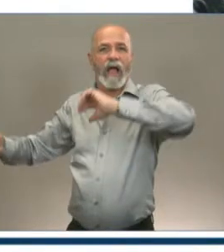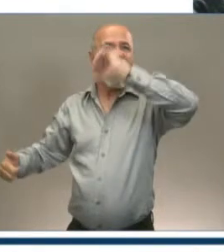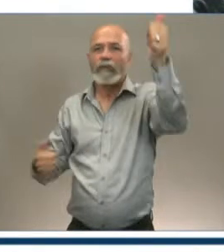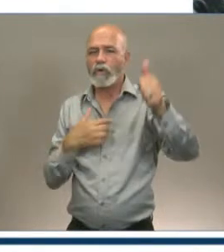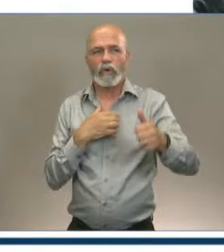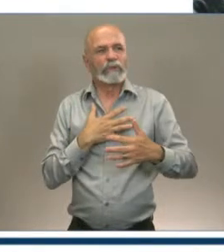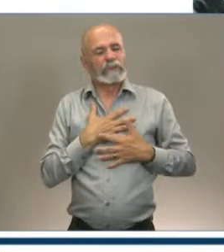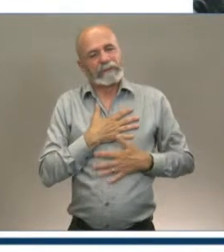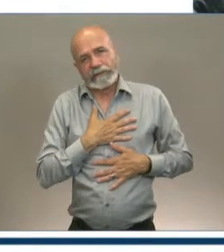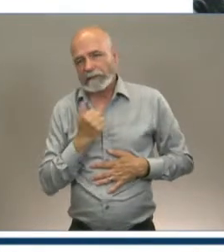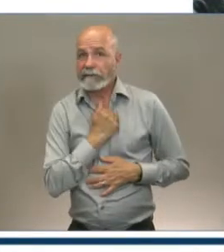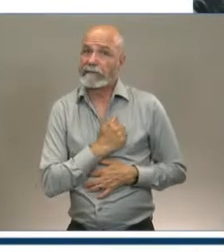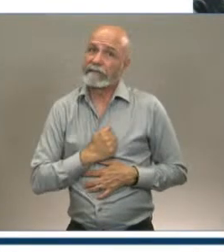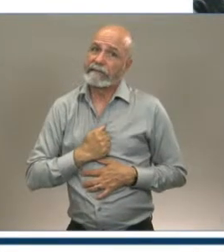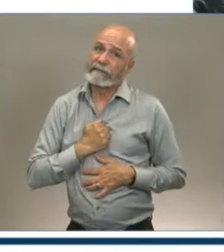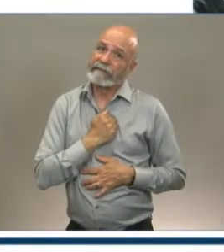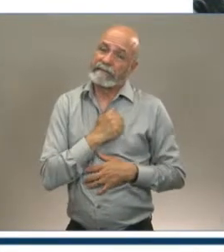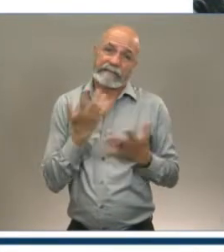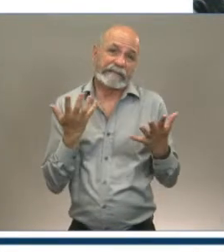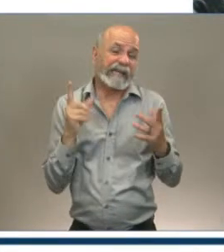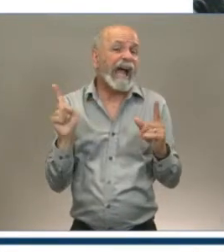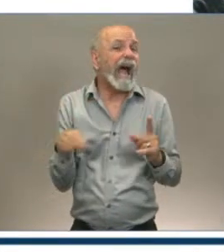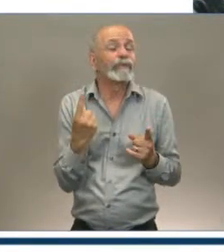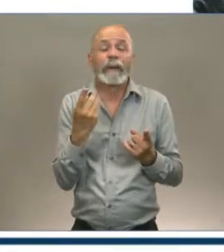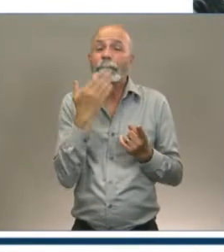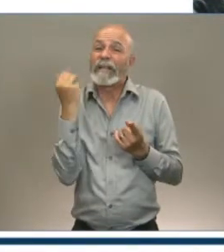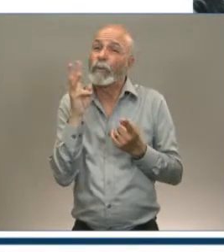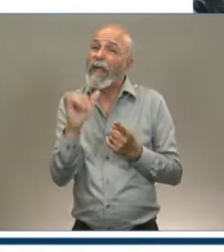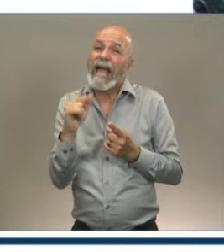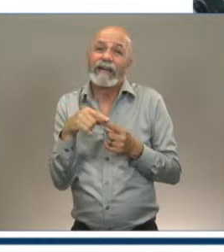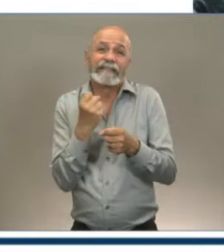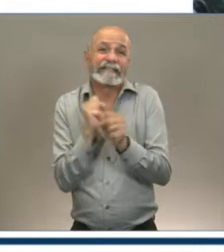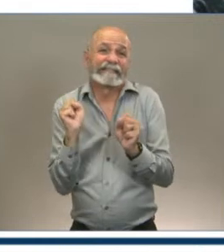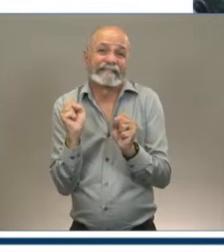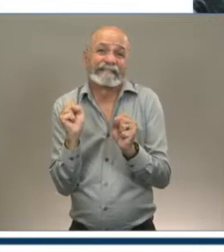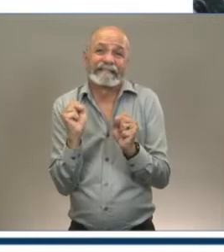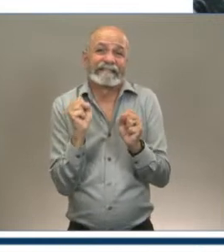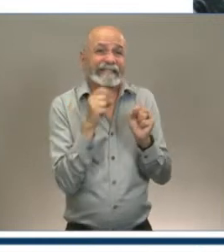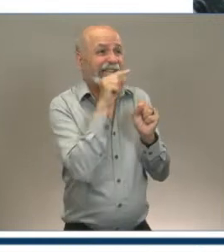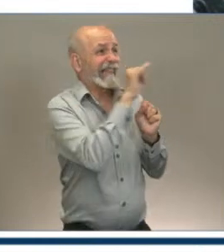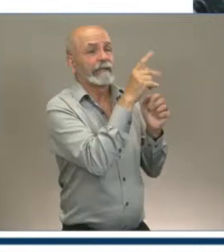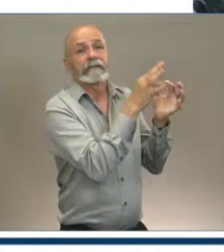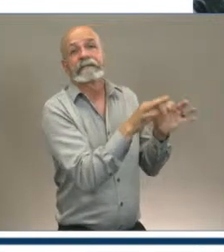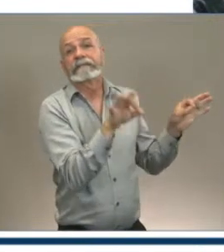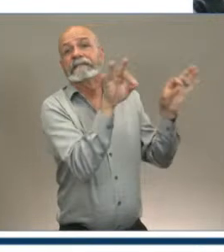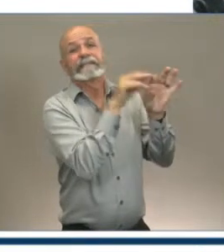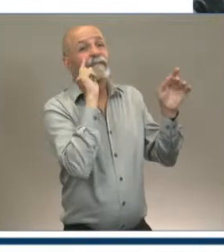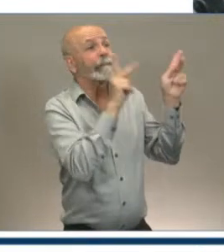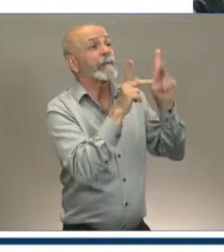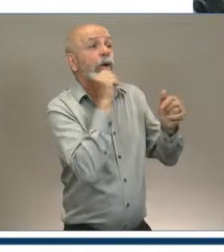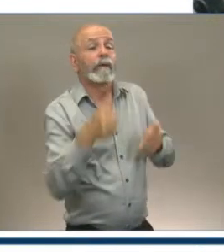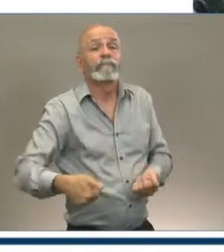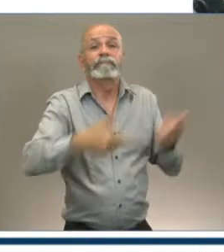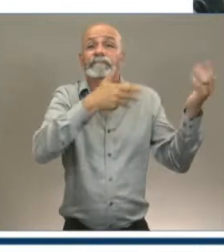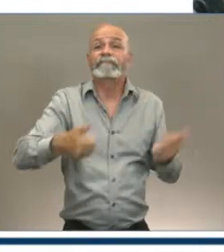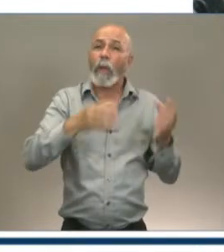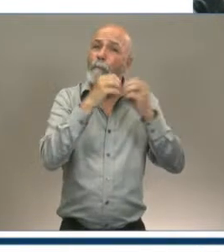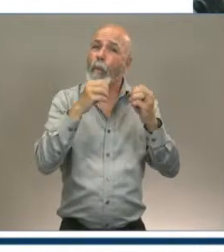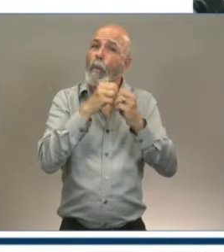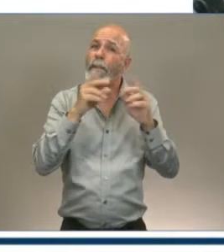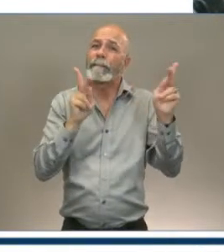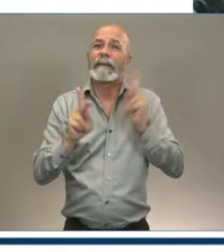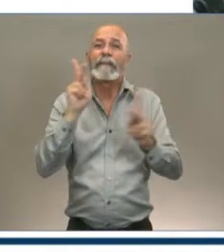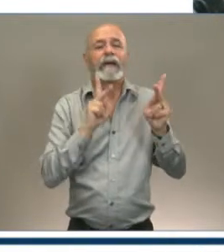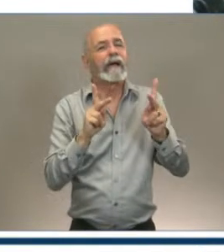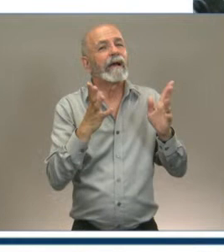and it's something that is necessary to do so that we can ensure that we have the right resources to deal with what we anticipate, and so that we can ensure that